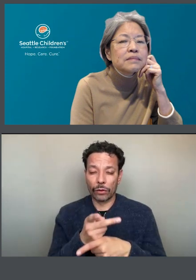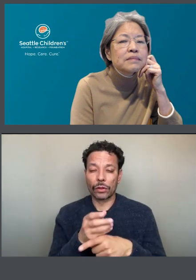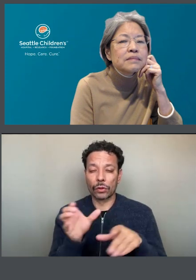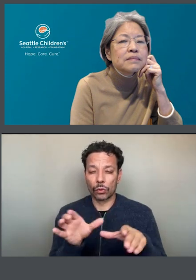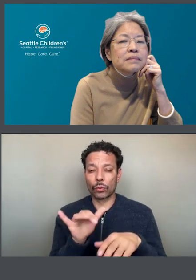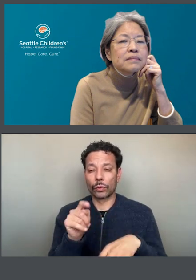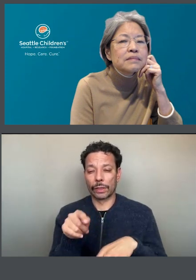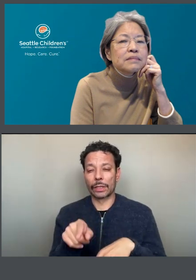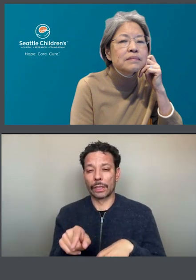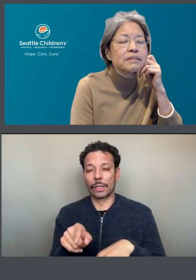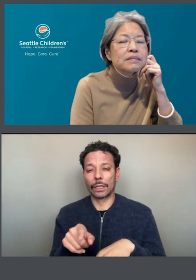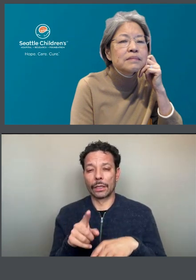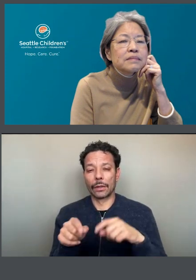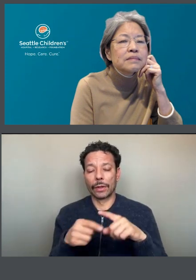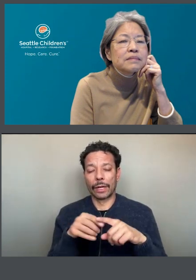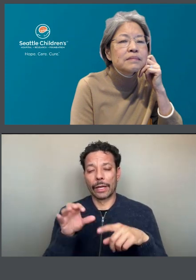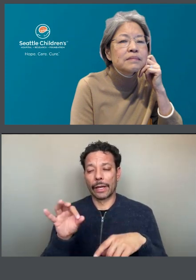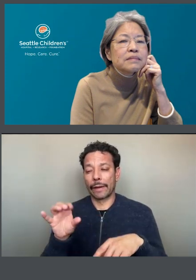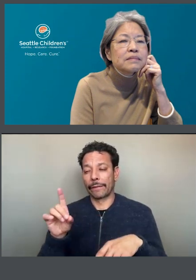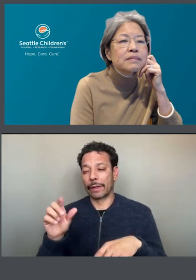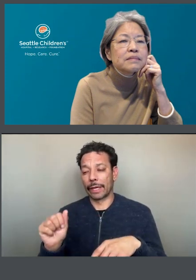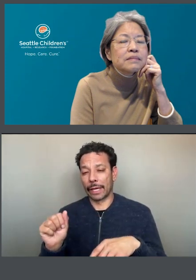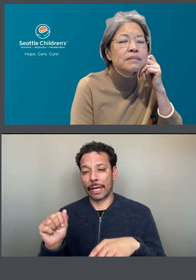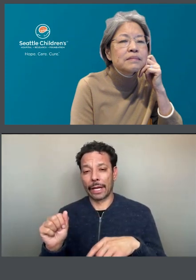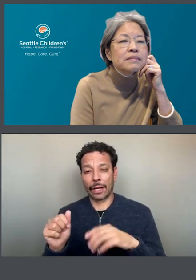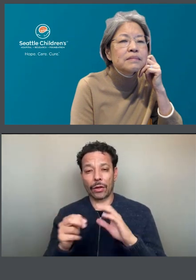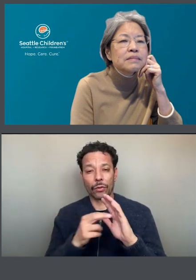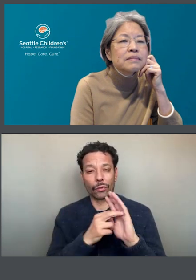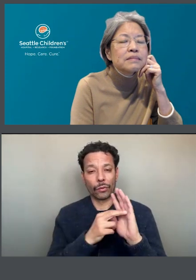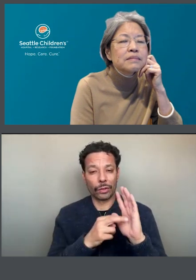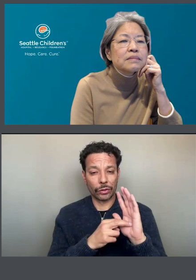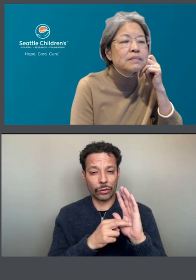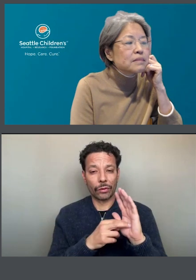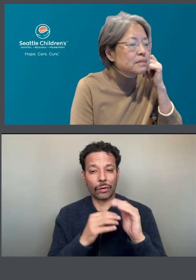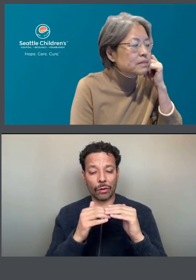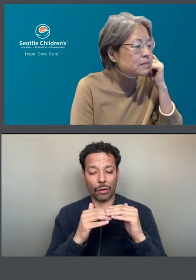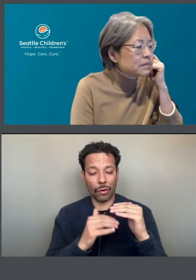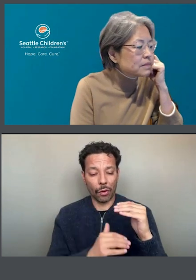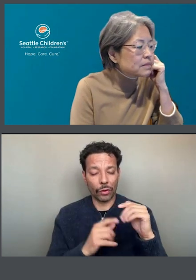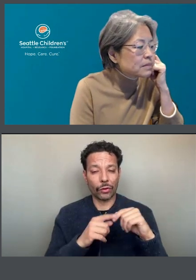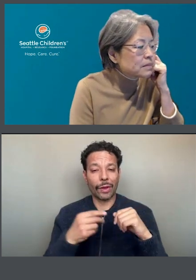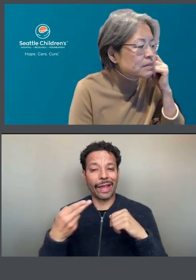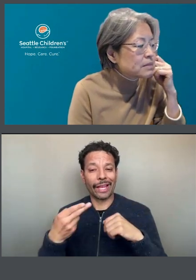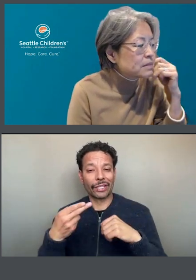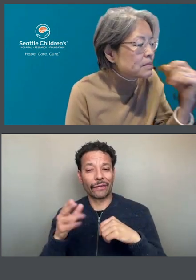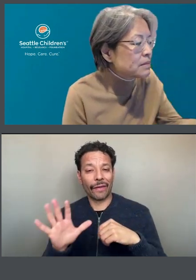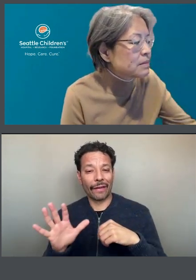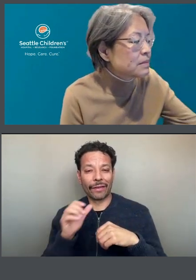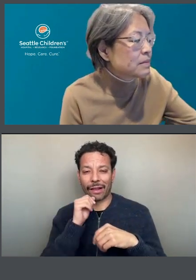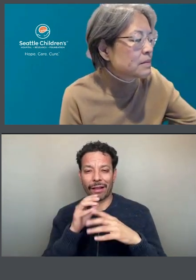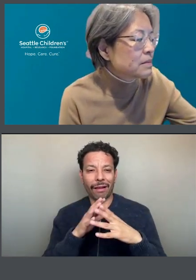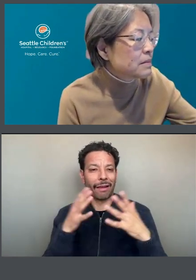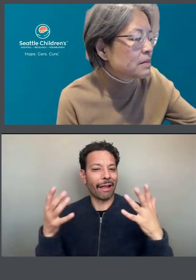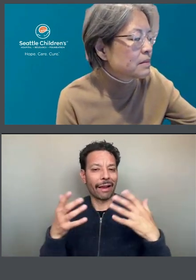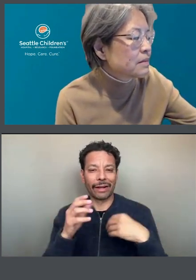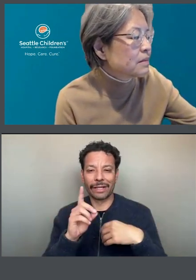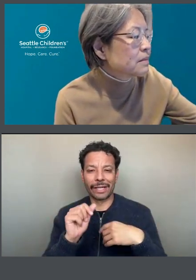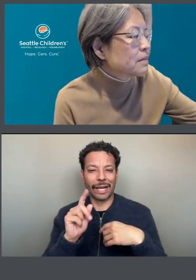that when the FDA criteria were first lowered down to age 5, because there was not a ton of data showing